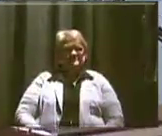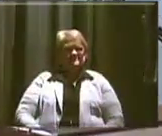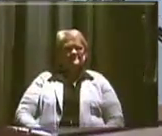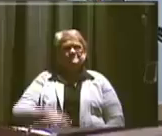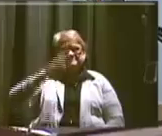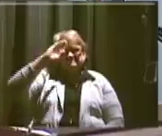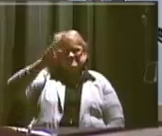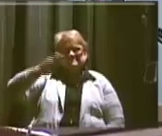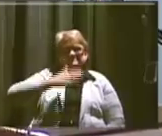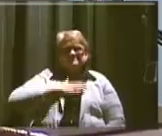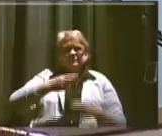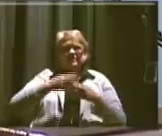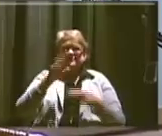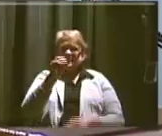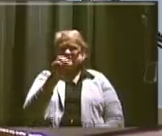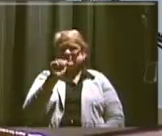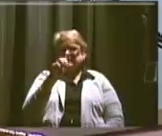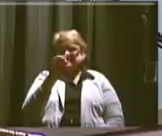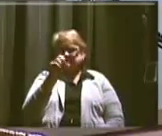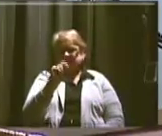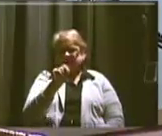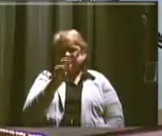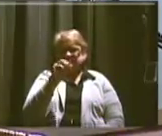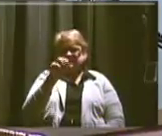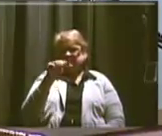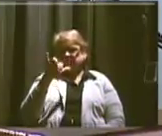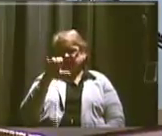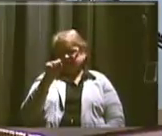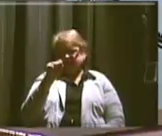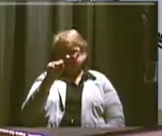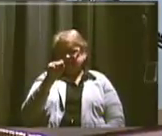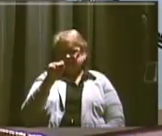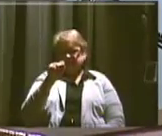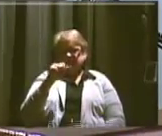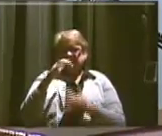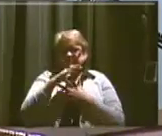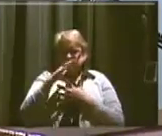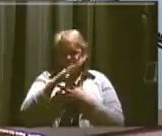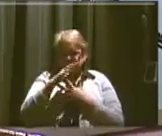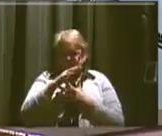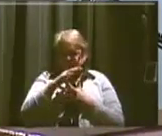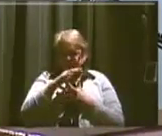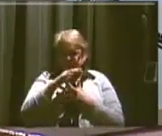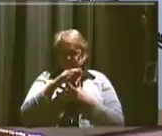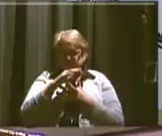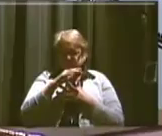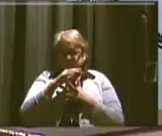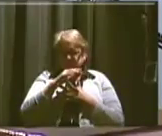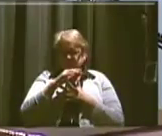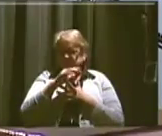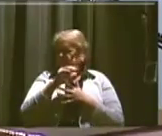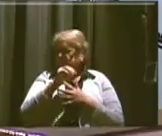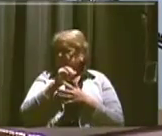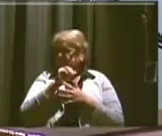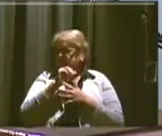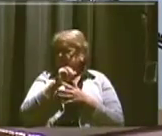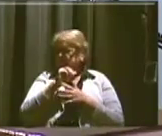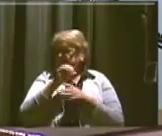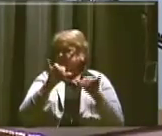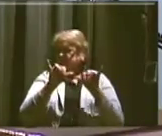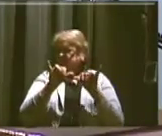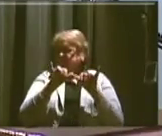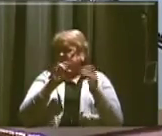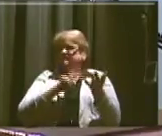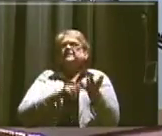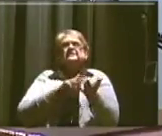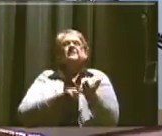Hello, my name is Madison Mays, and I'm a junior, and I'm in the Veterinary Science Magnet. My magnet is great